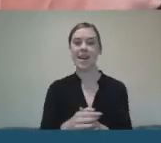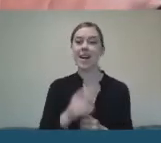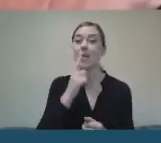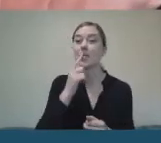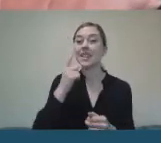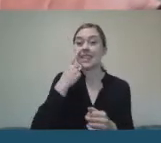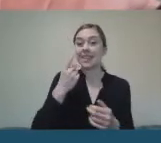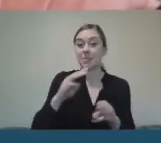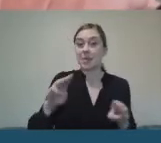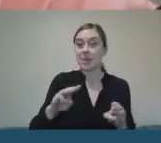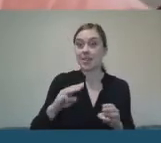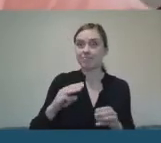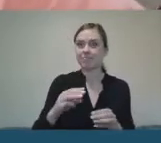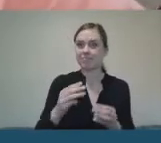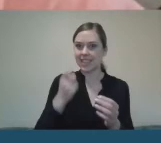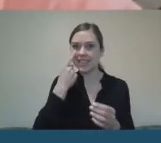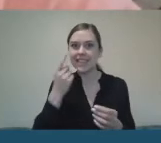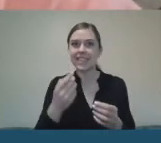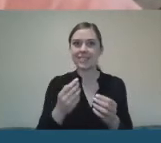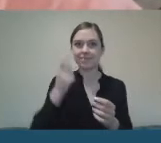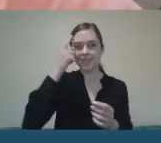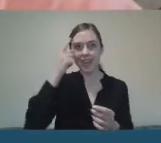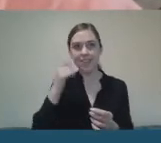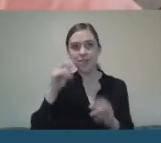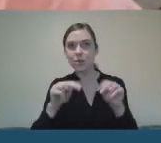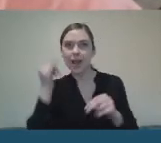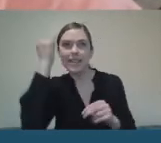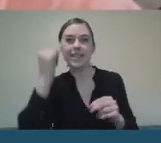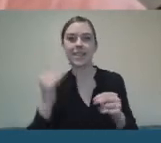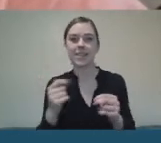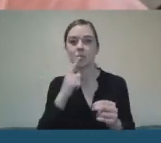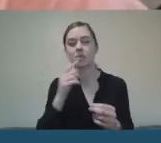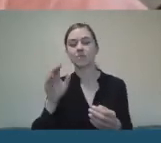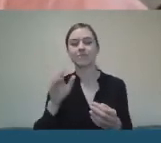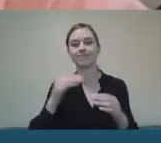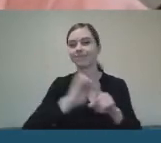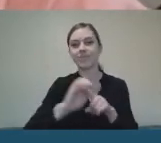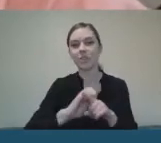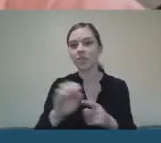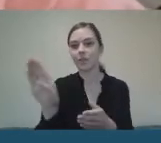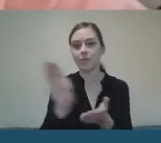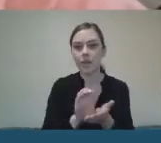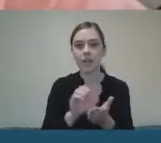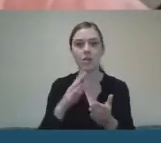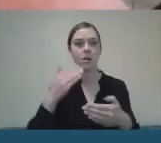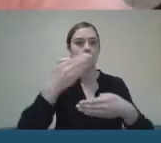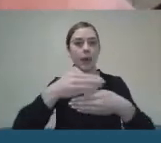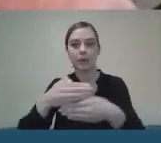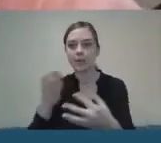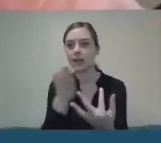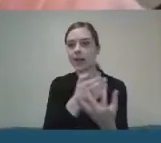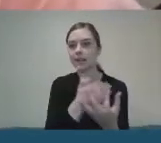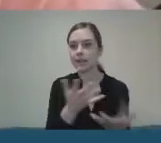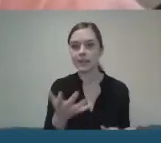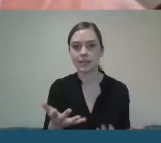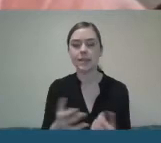think unfortunately, like, lack of funding, and I think the lack of access to services maybe that they would want is still a barrier that exists. But, you know, as everyone else has